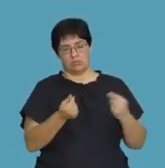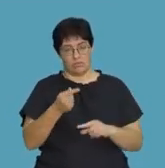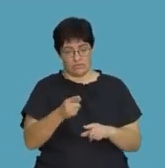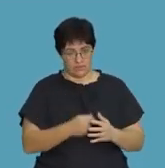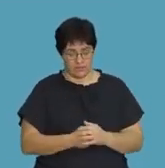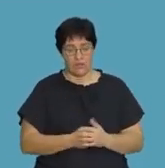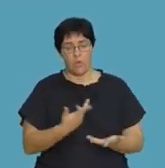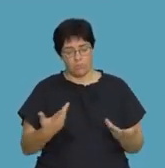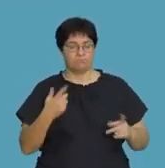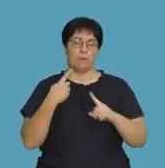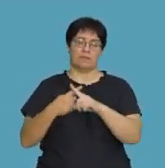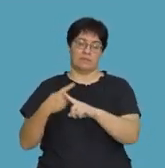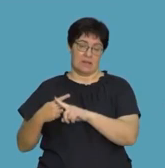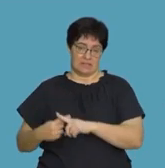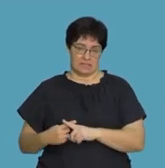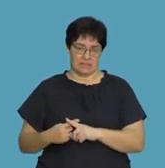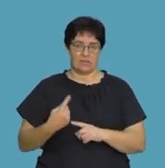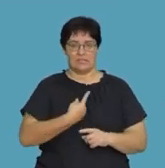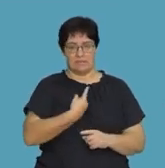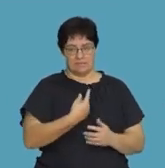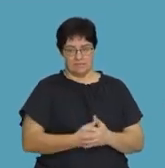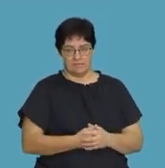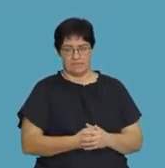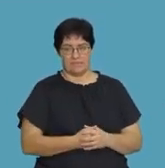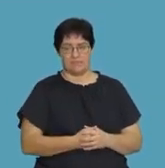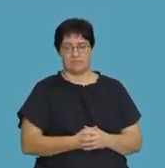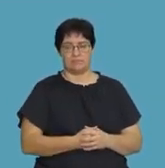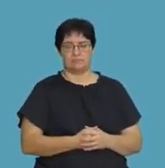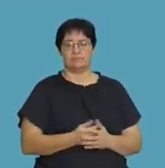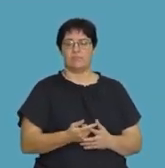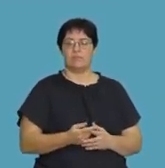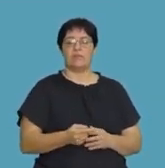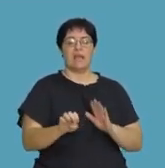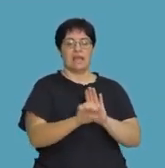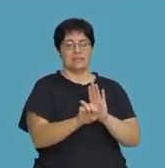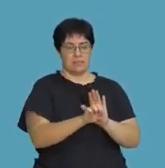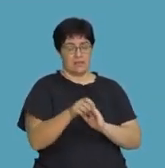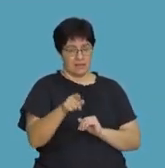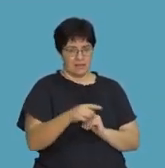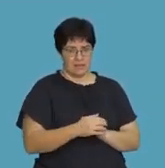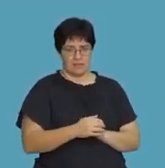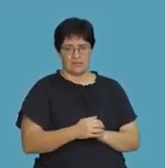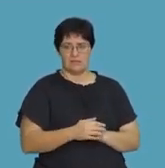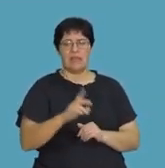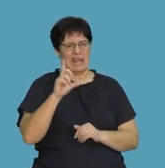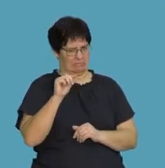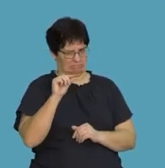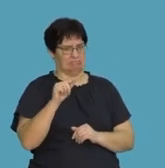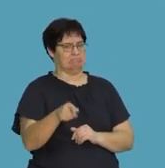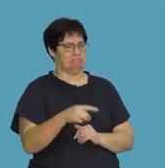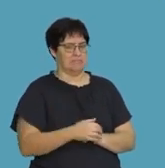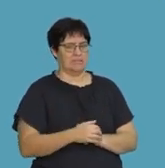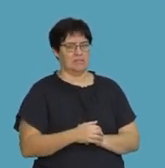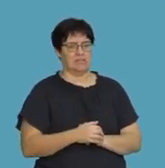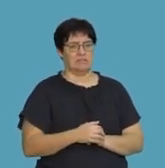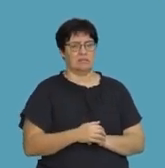the normal way of solving these things, where you multiply it by itself. And then another example, which is quite